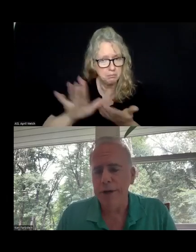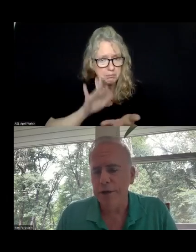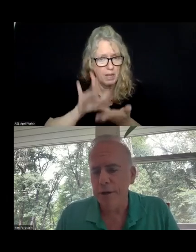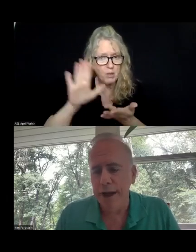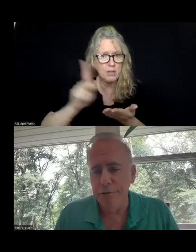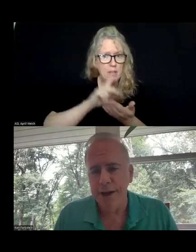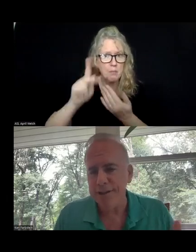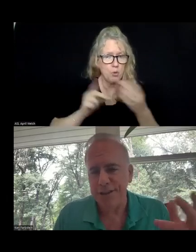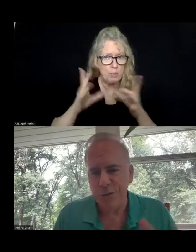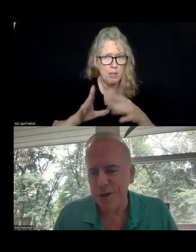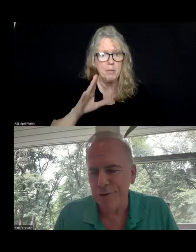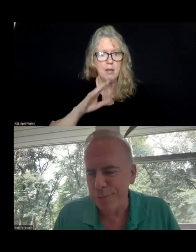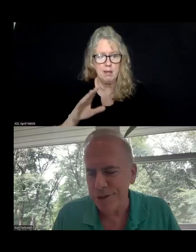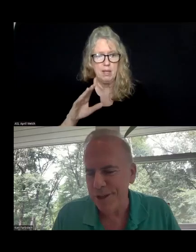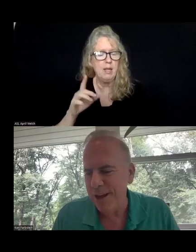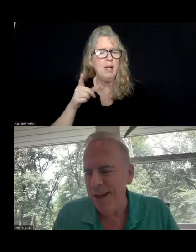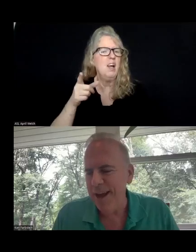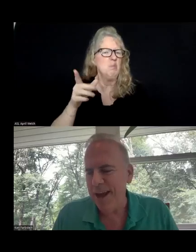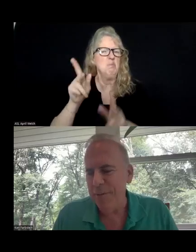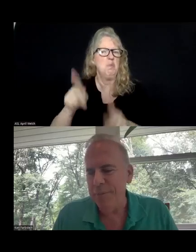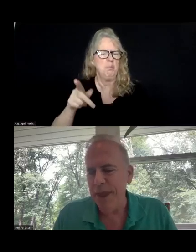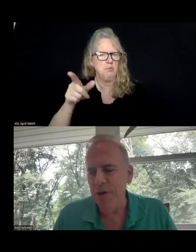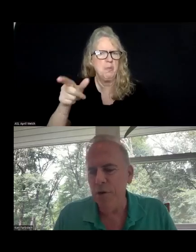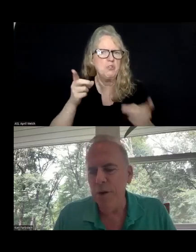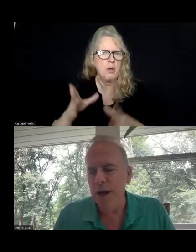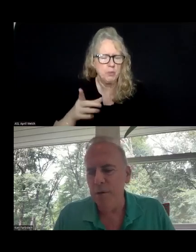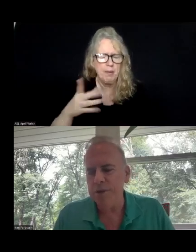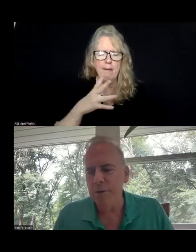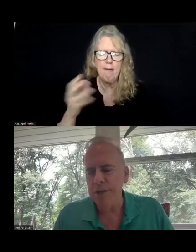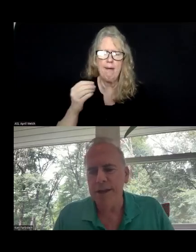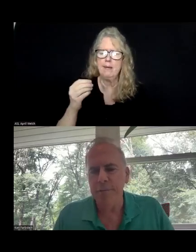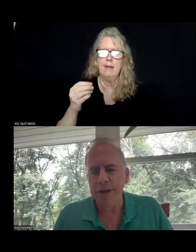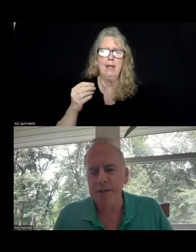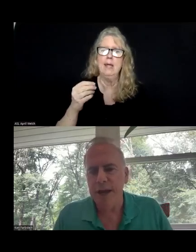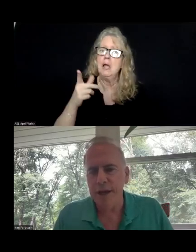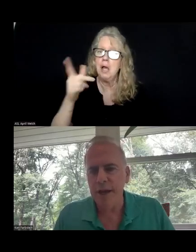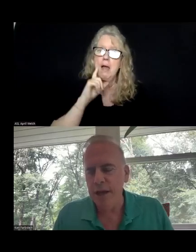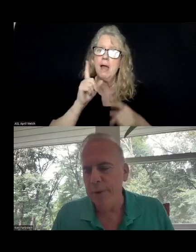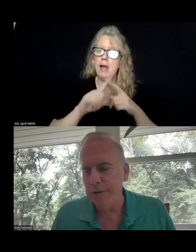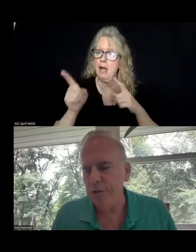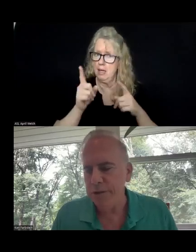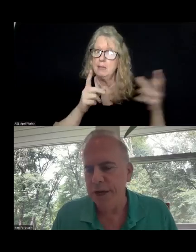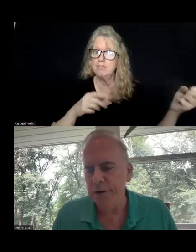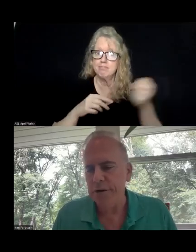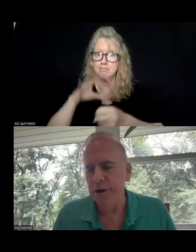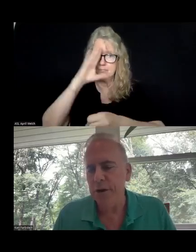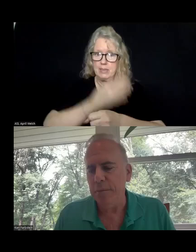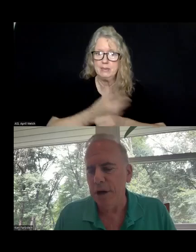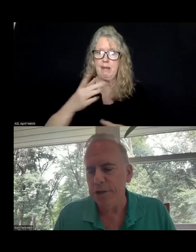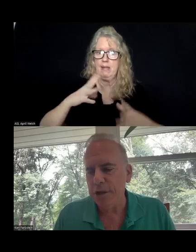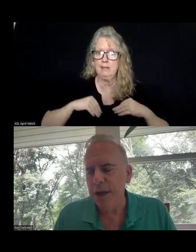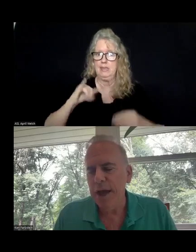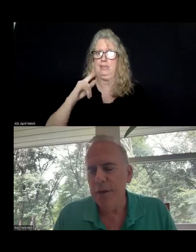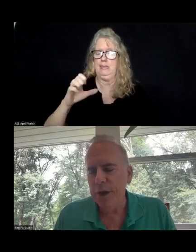program director, Ann Fendyson, who's a wonderful person, who was able to get him an intake about 2 months later or so